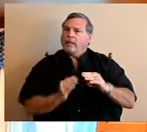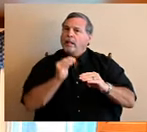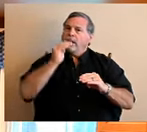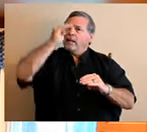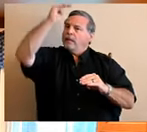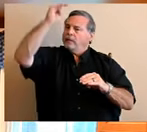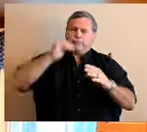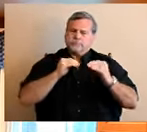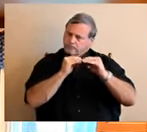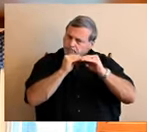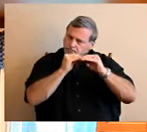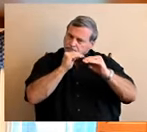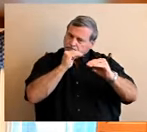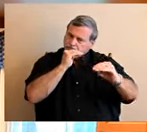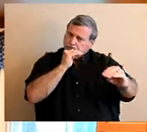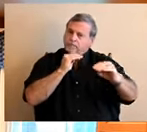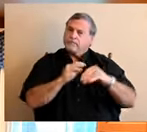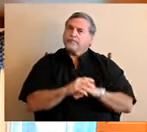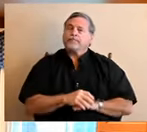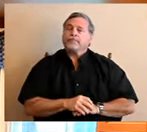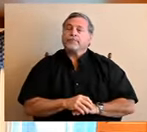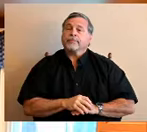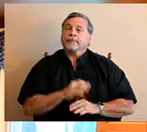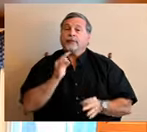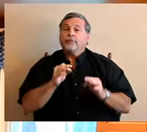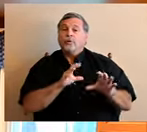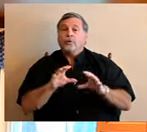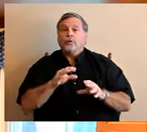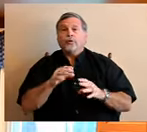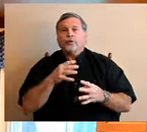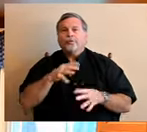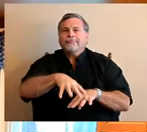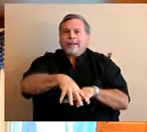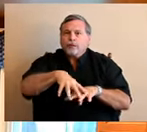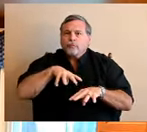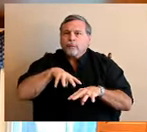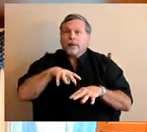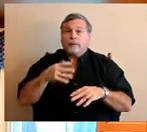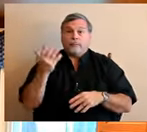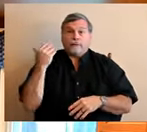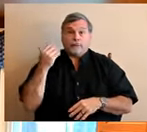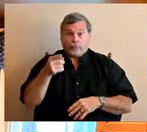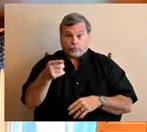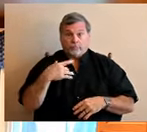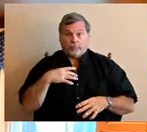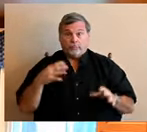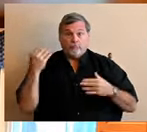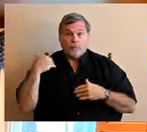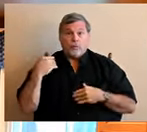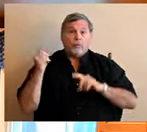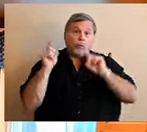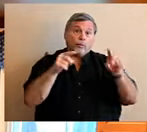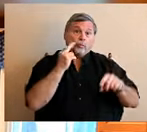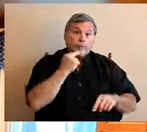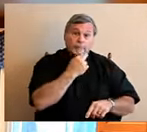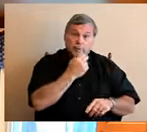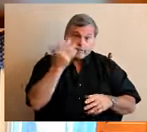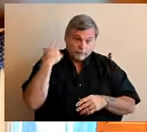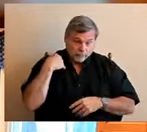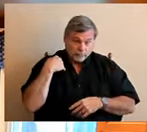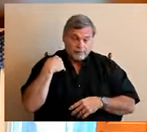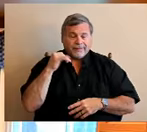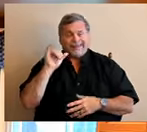meat, right? So you're at medium rare. If you're doing this on a grill, as you've had when you've done grilling or if you've gone to a